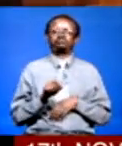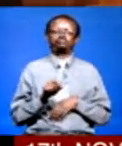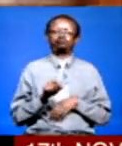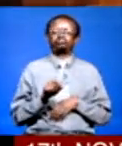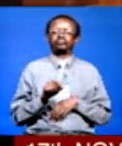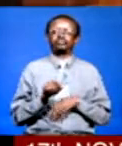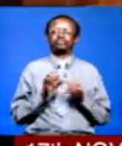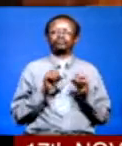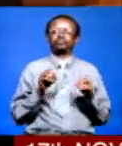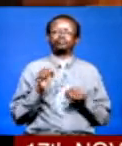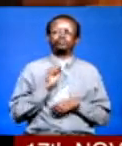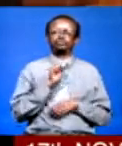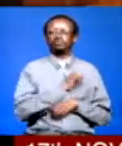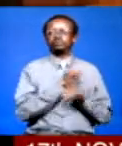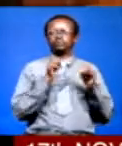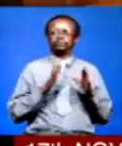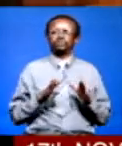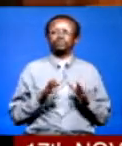Senator Halwale,